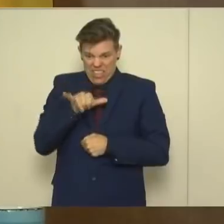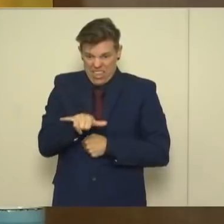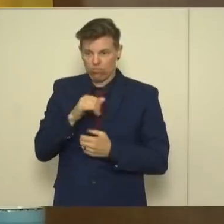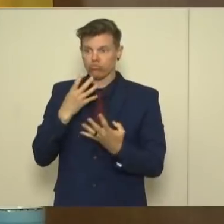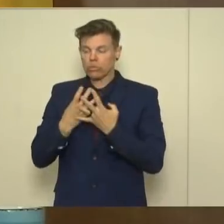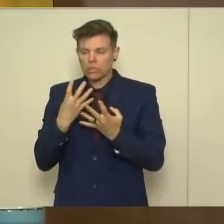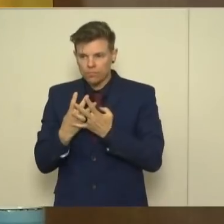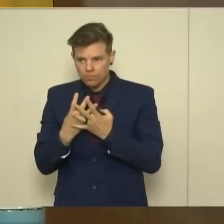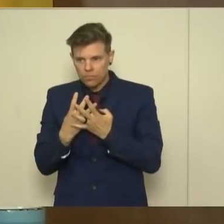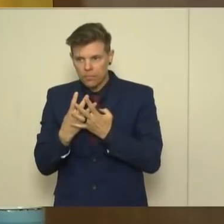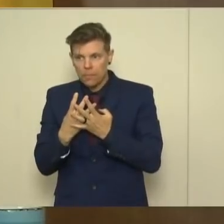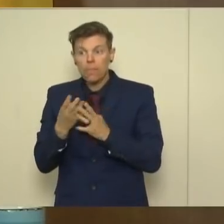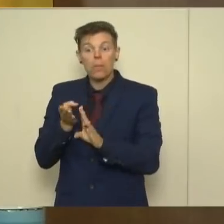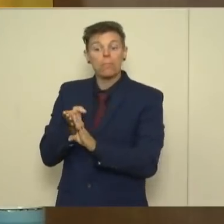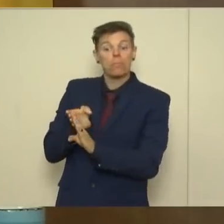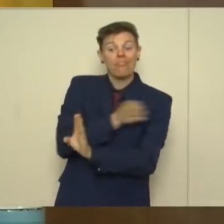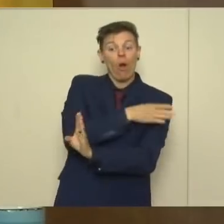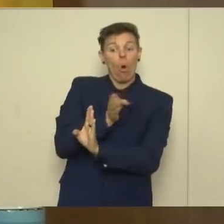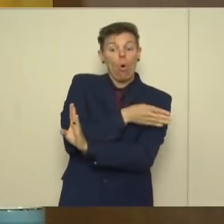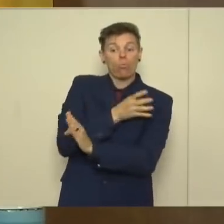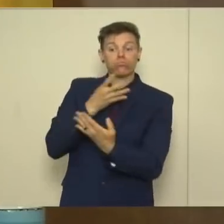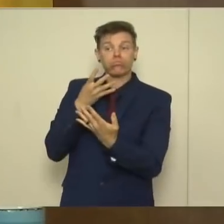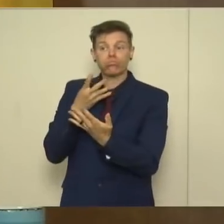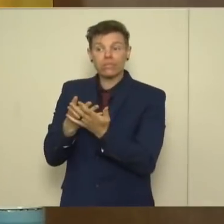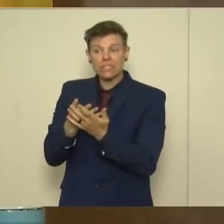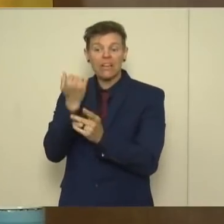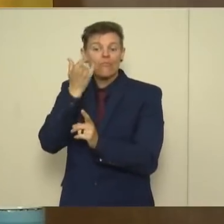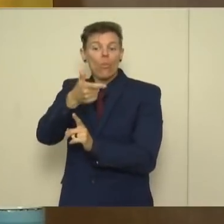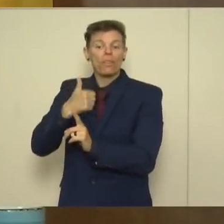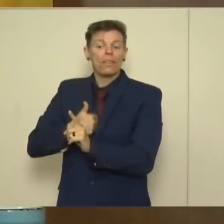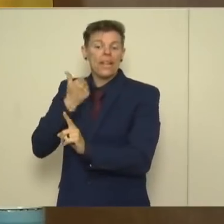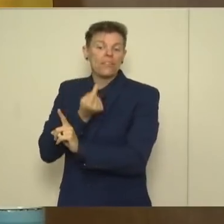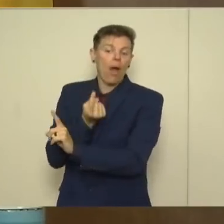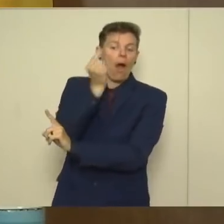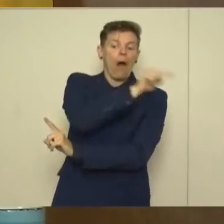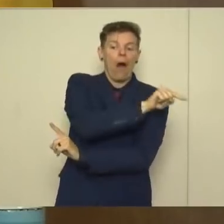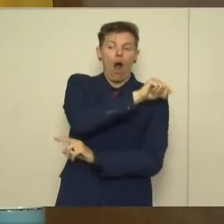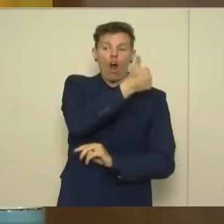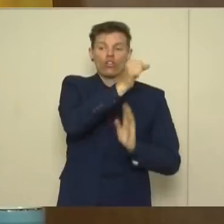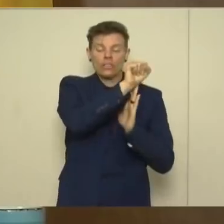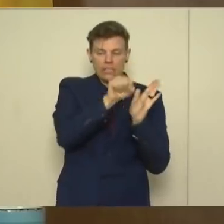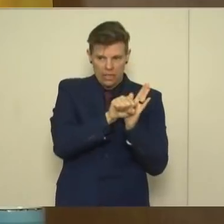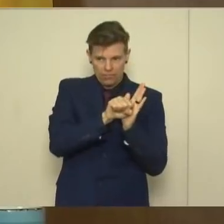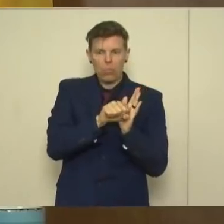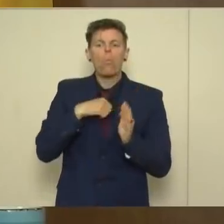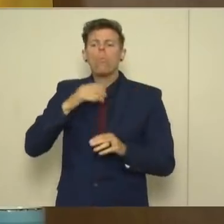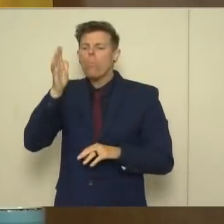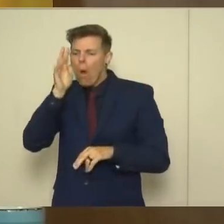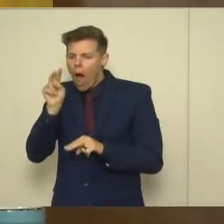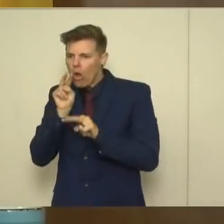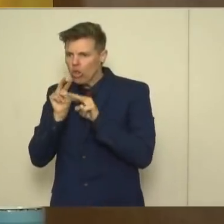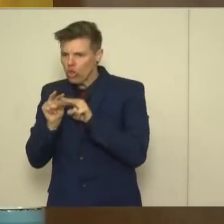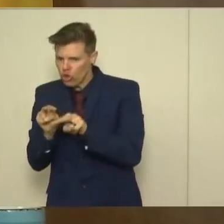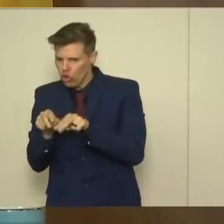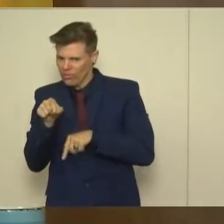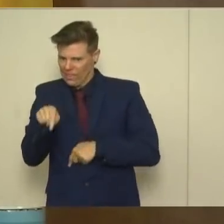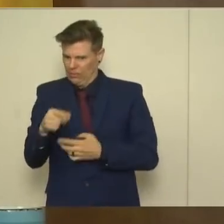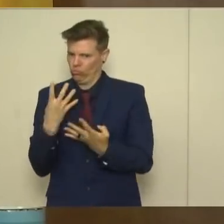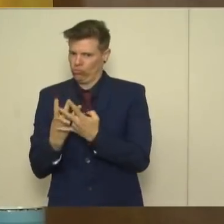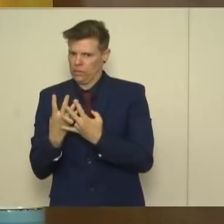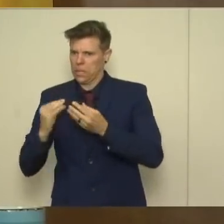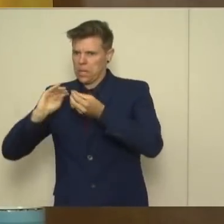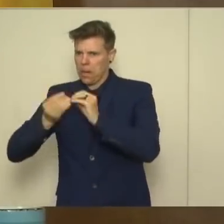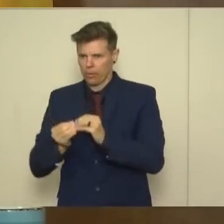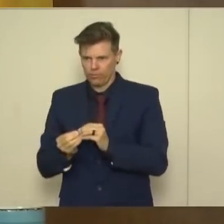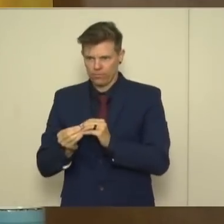still counting you and watching you in that detention center and doing that surveillance. So none of that shifts in